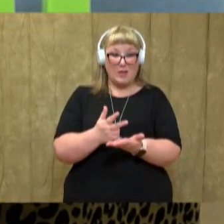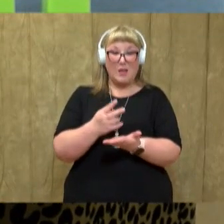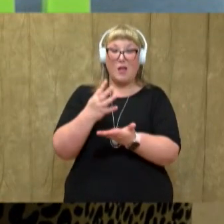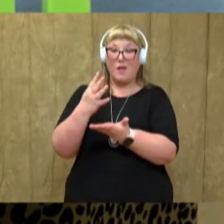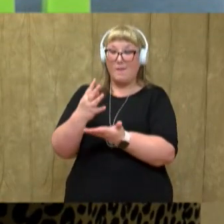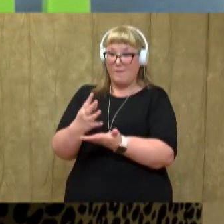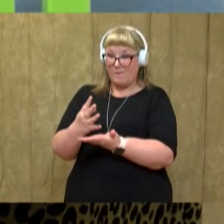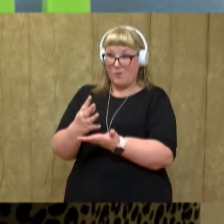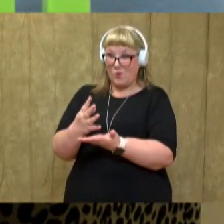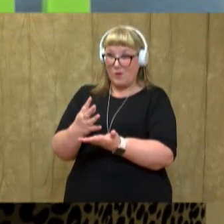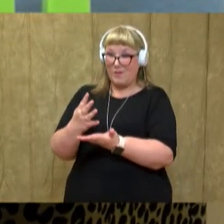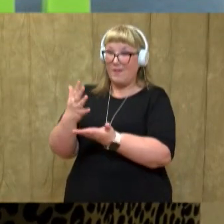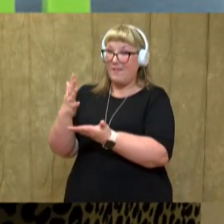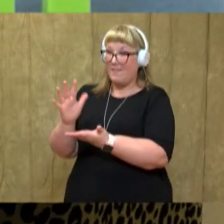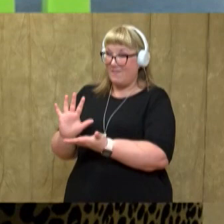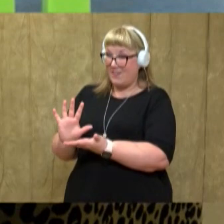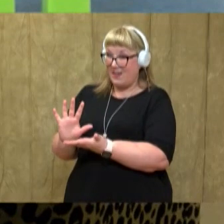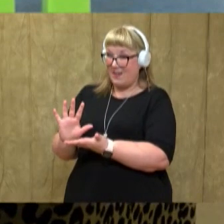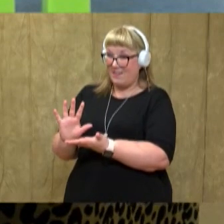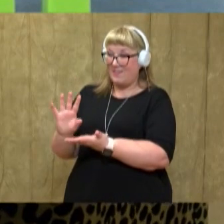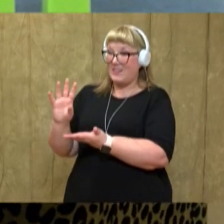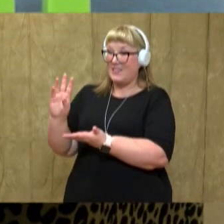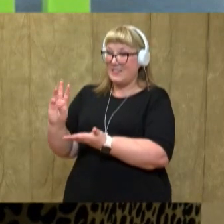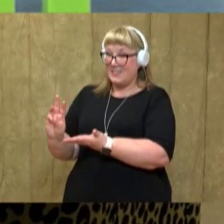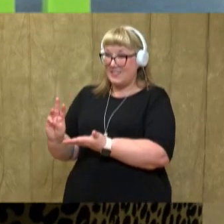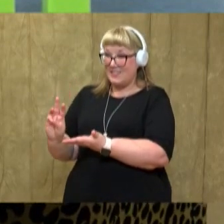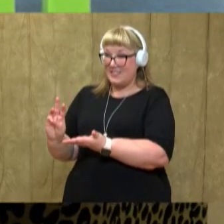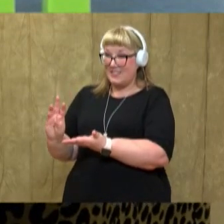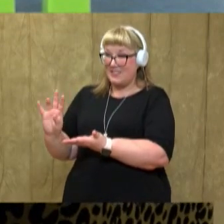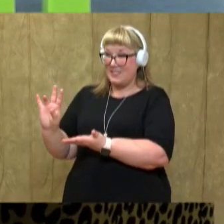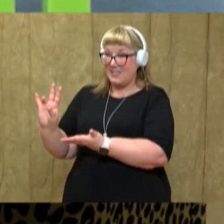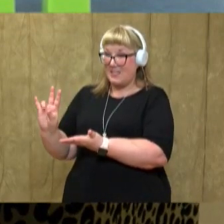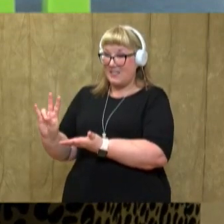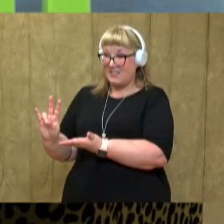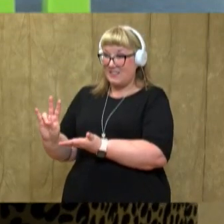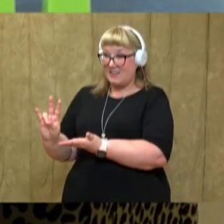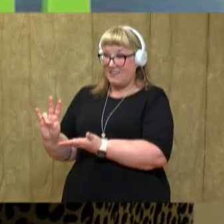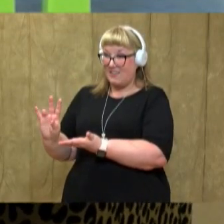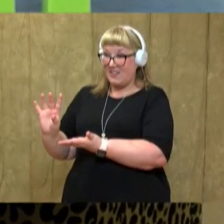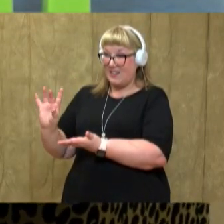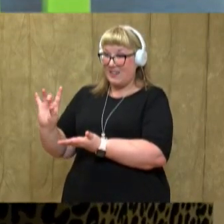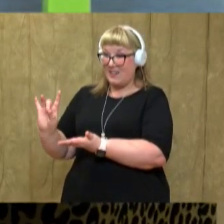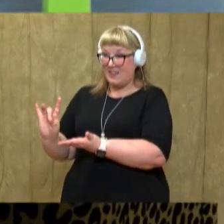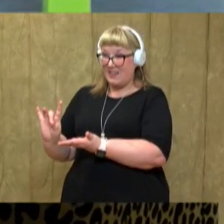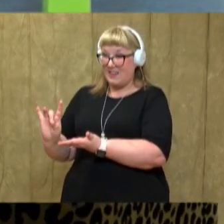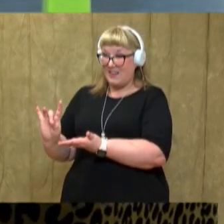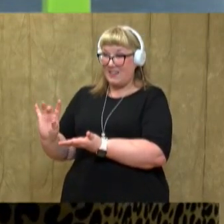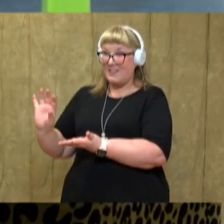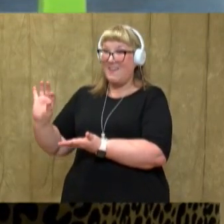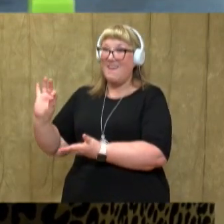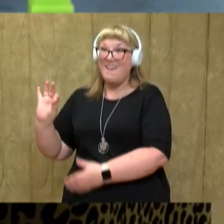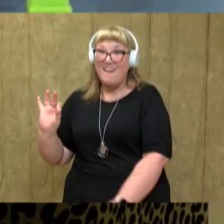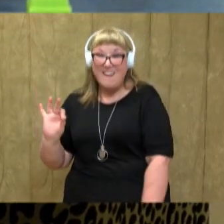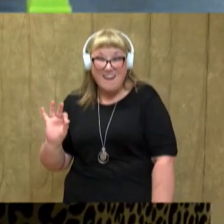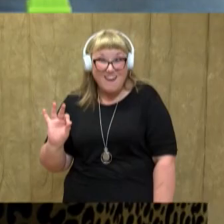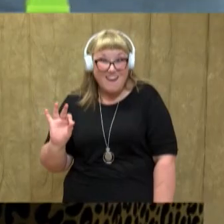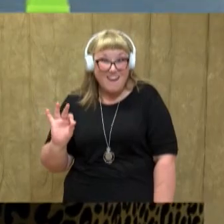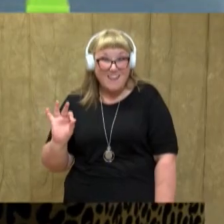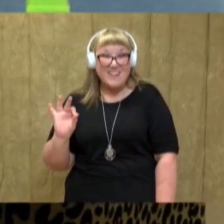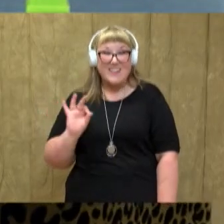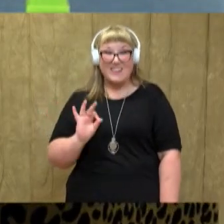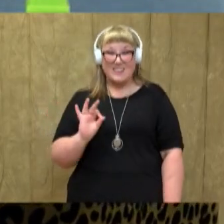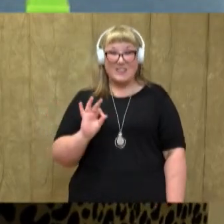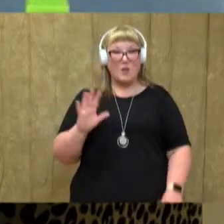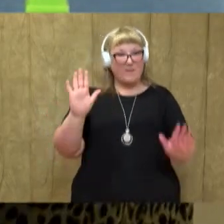3, 4, 5, 6, 7, 8,